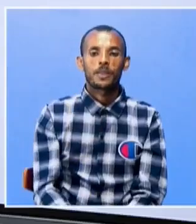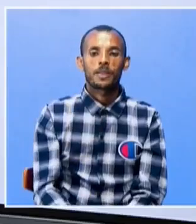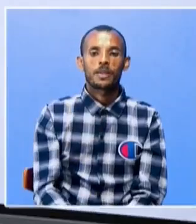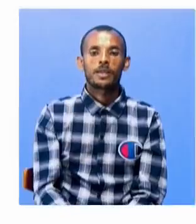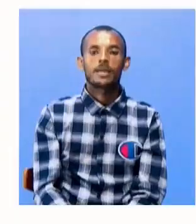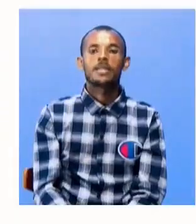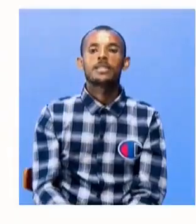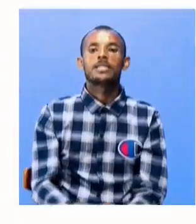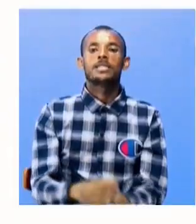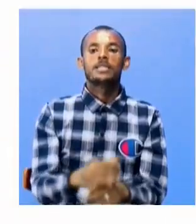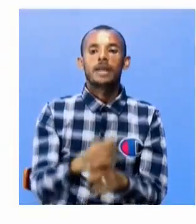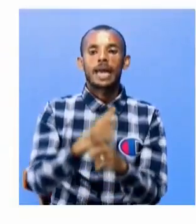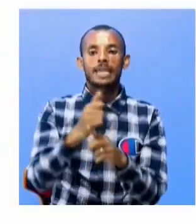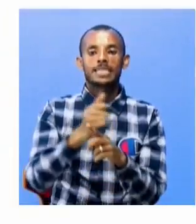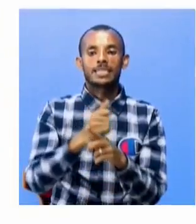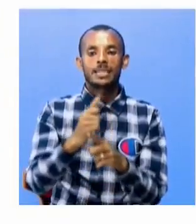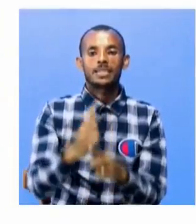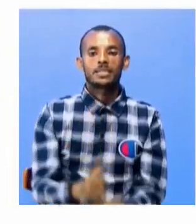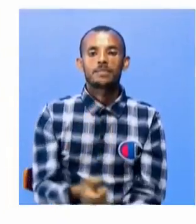Exercise